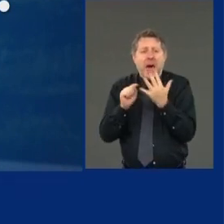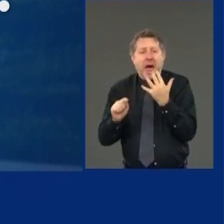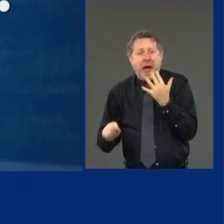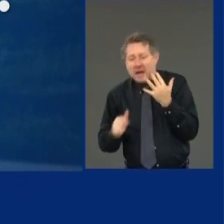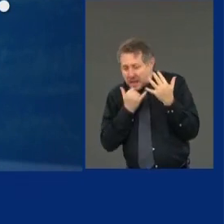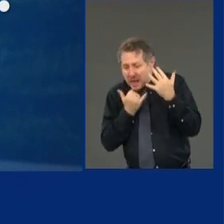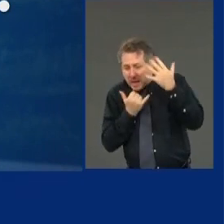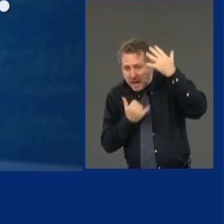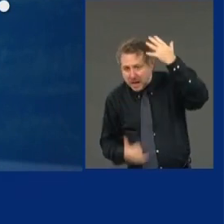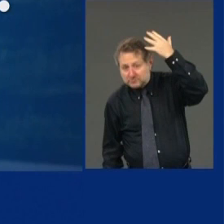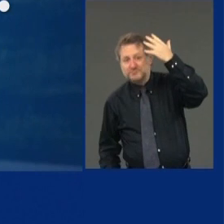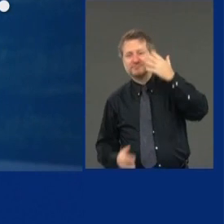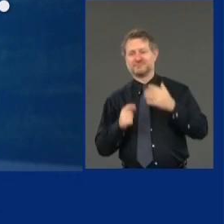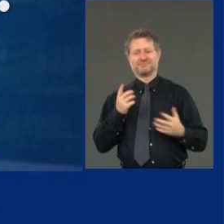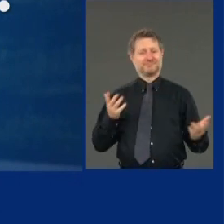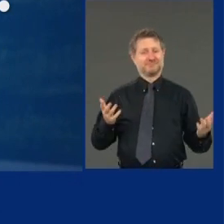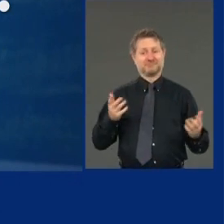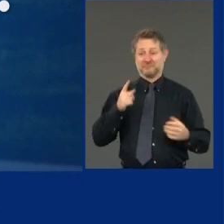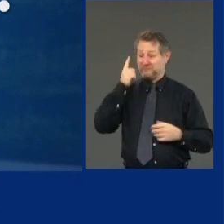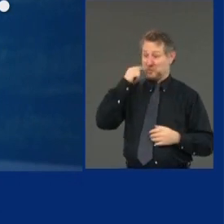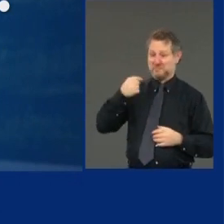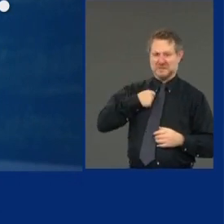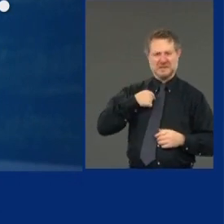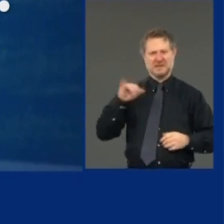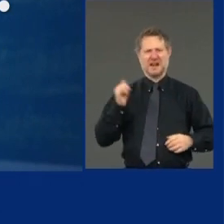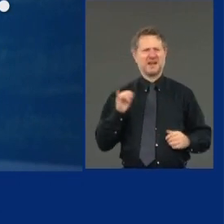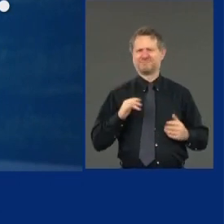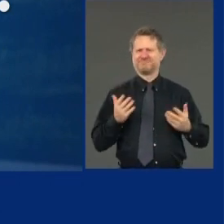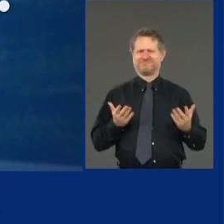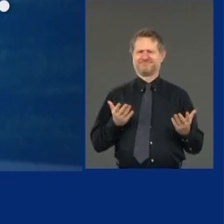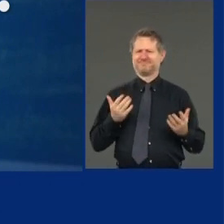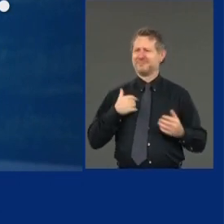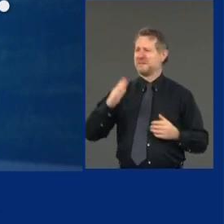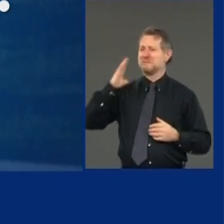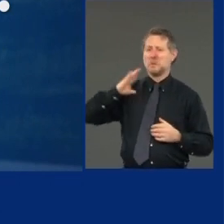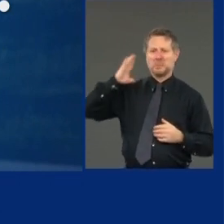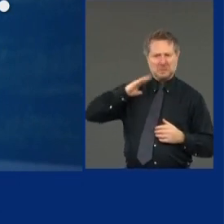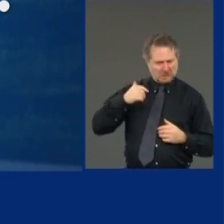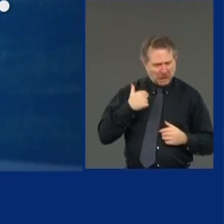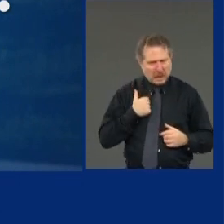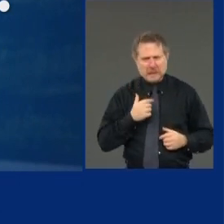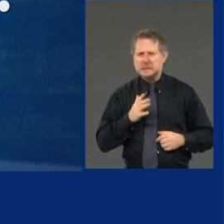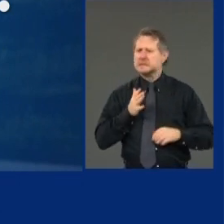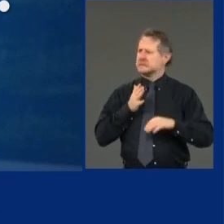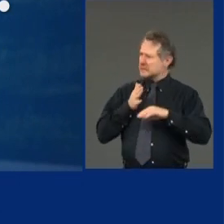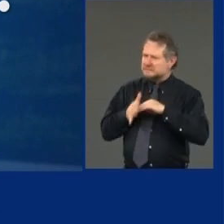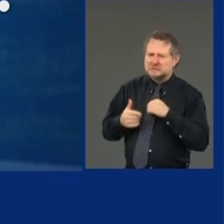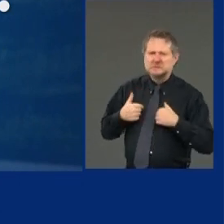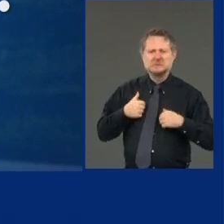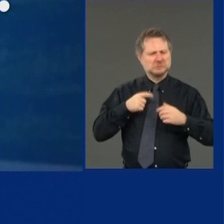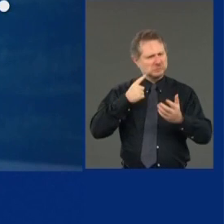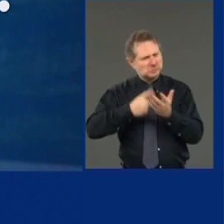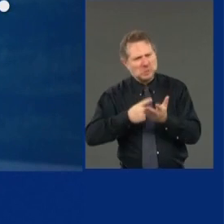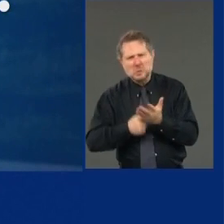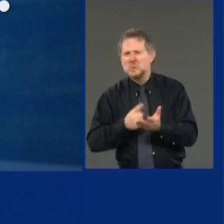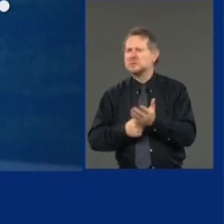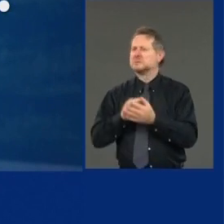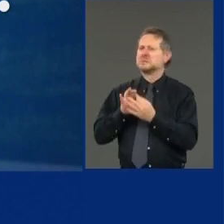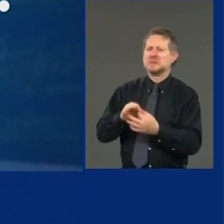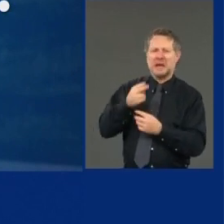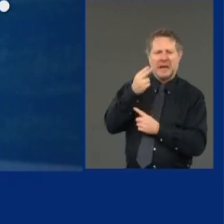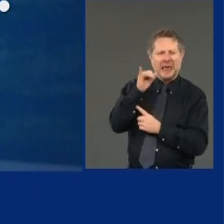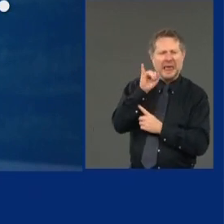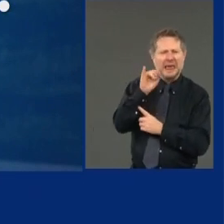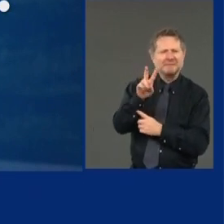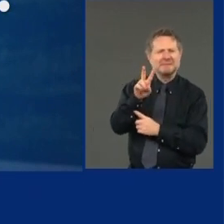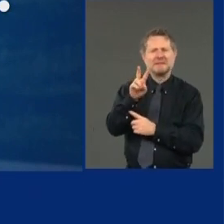reminds me in some ways of the education week campaign we went through after we learned about the HIV virus